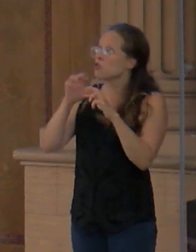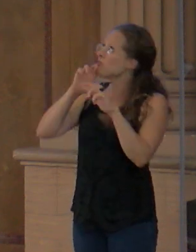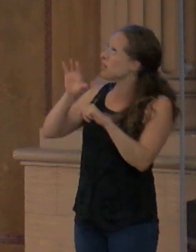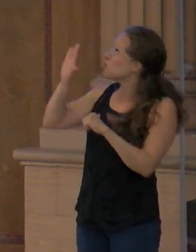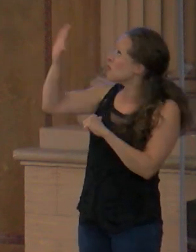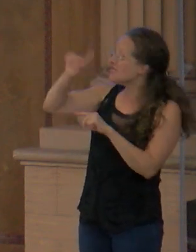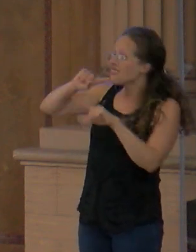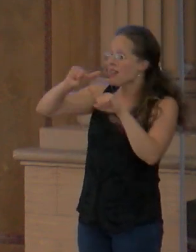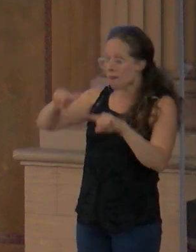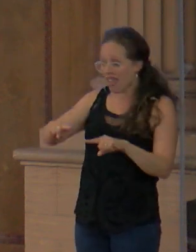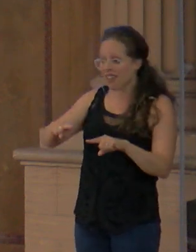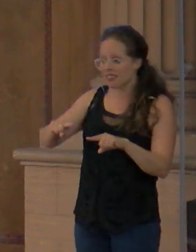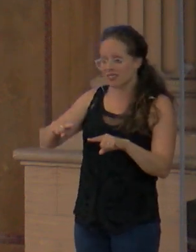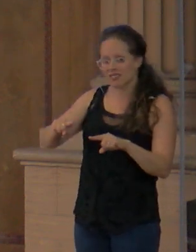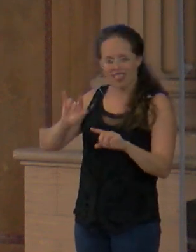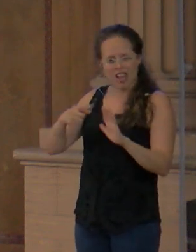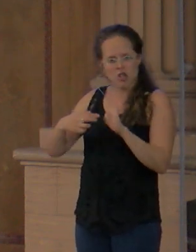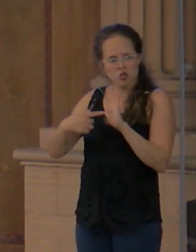we respond to him.